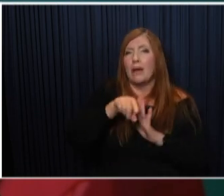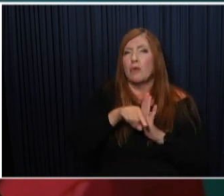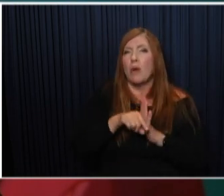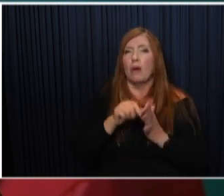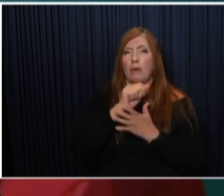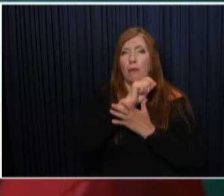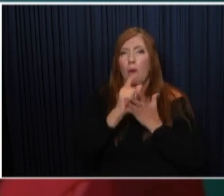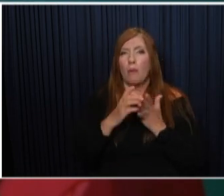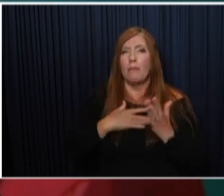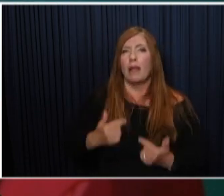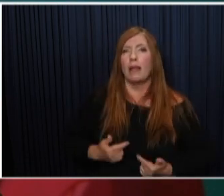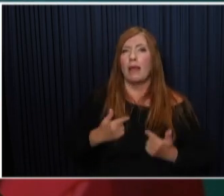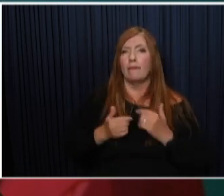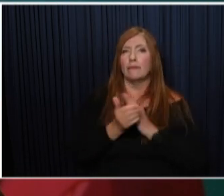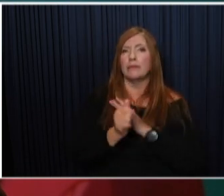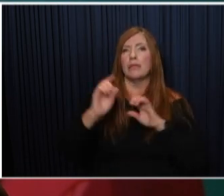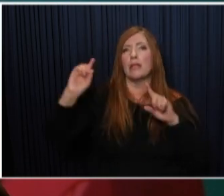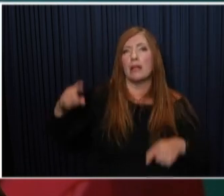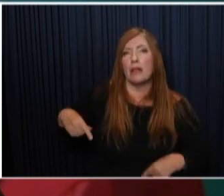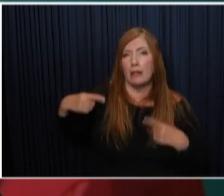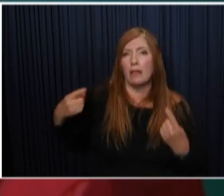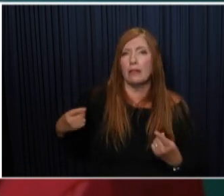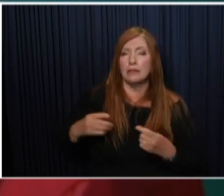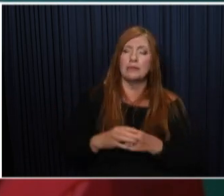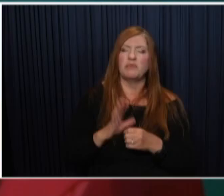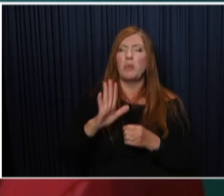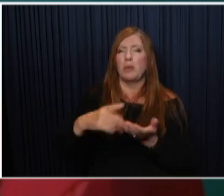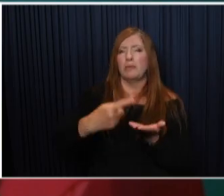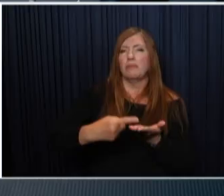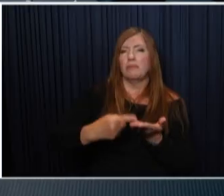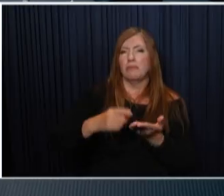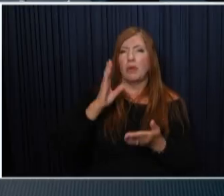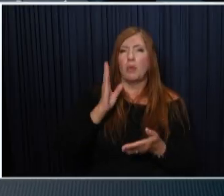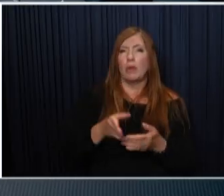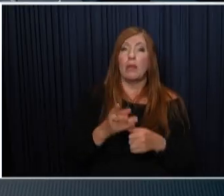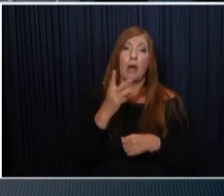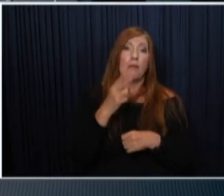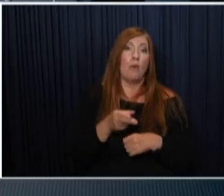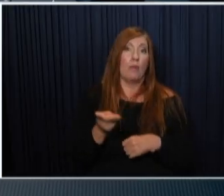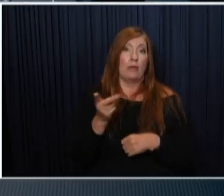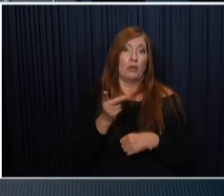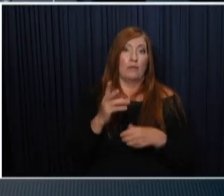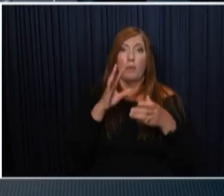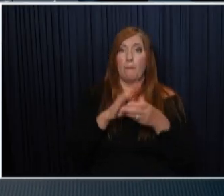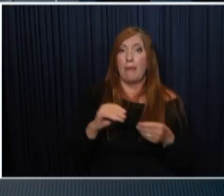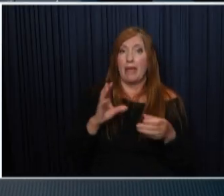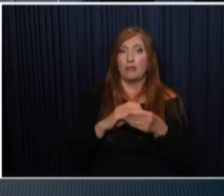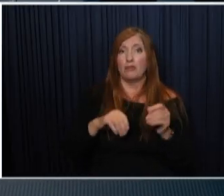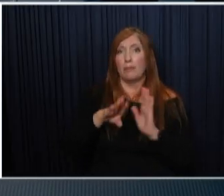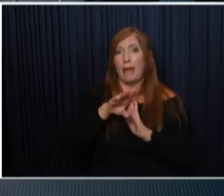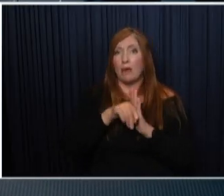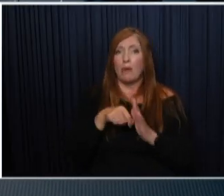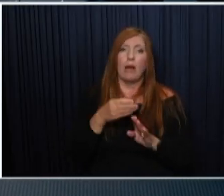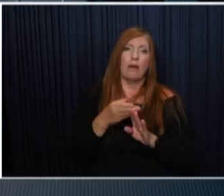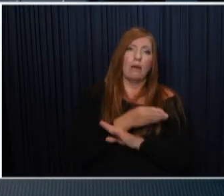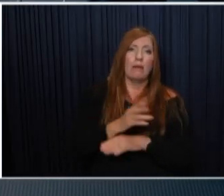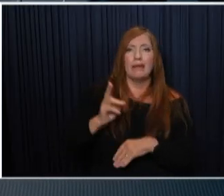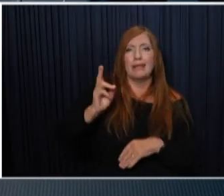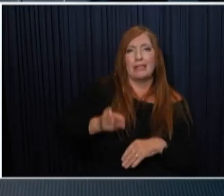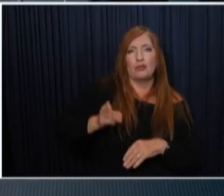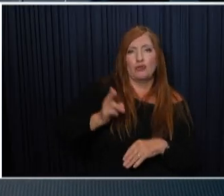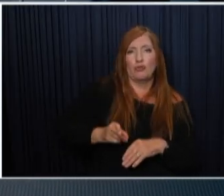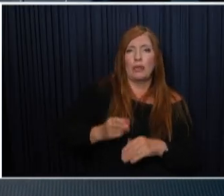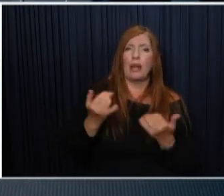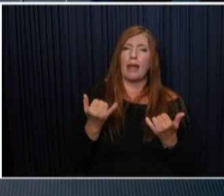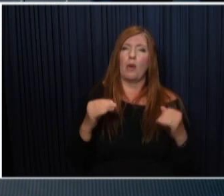of my life skills that I've obtained. We'll get to those. You both have mentioned your background here towards the top of the conversation, so let's go a